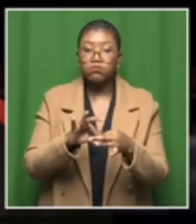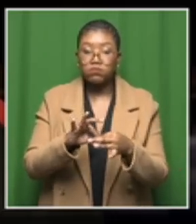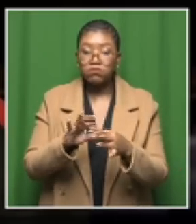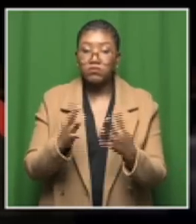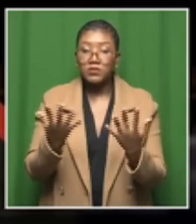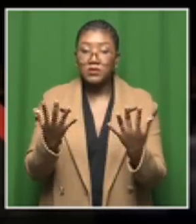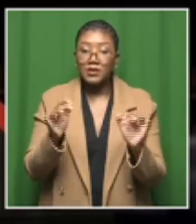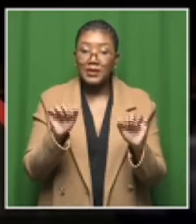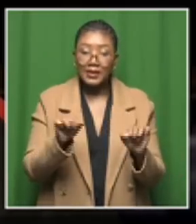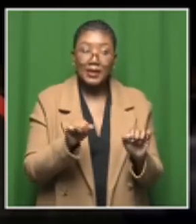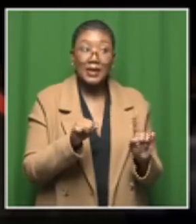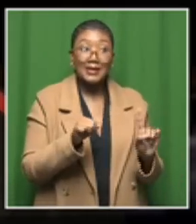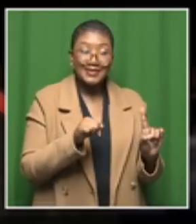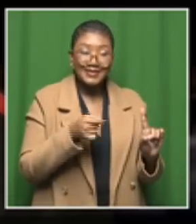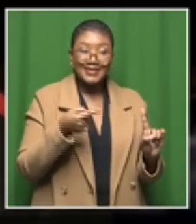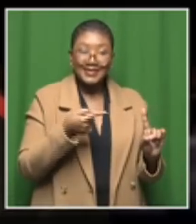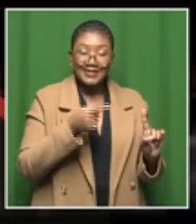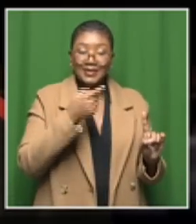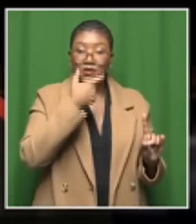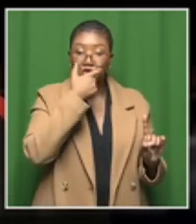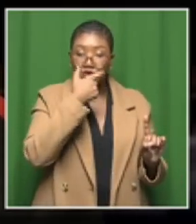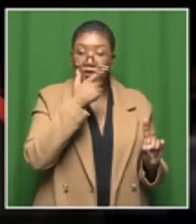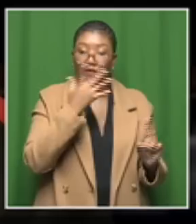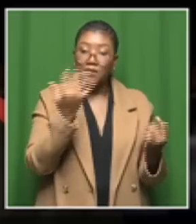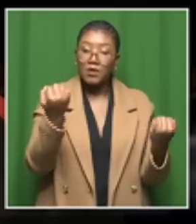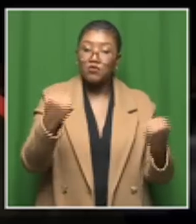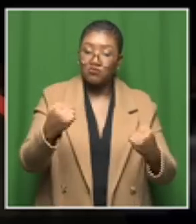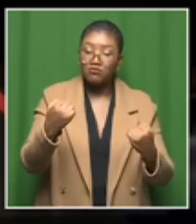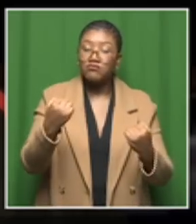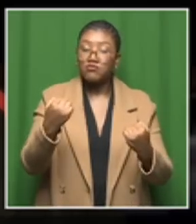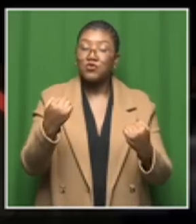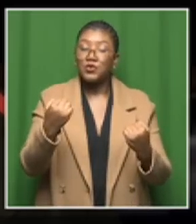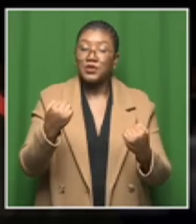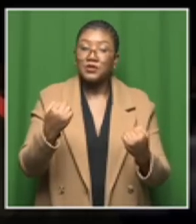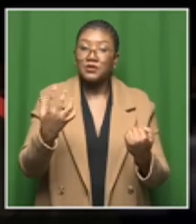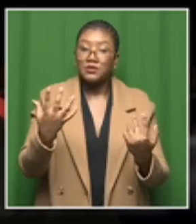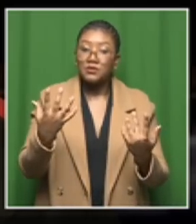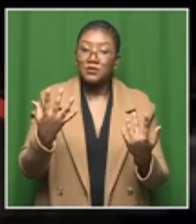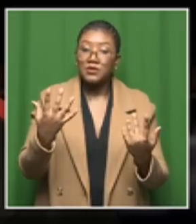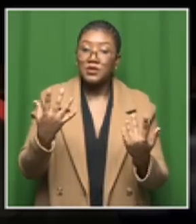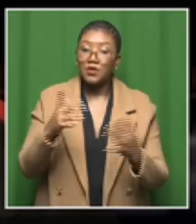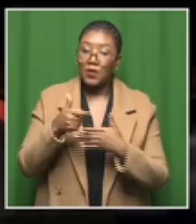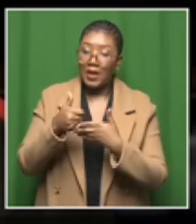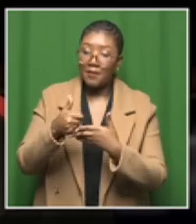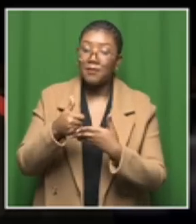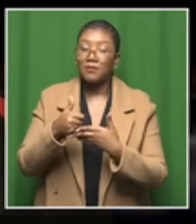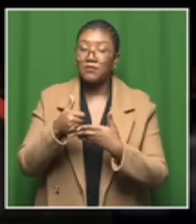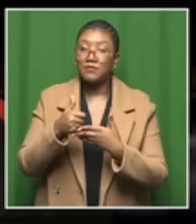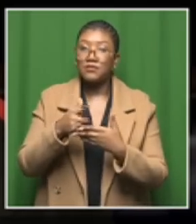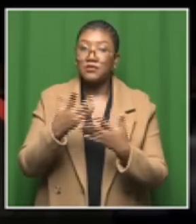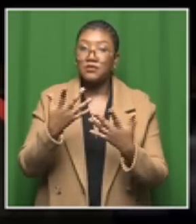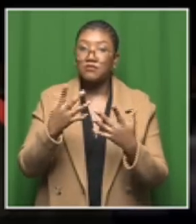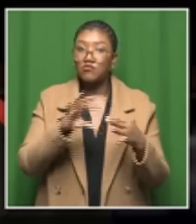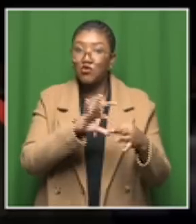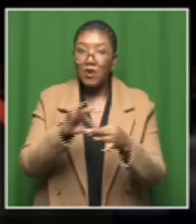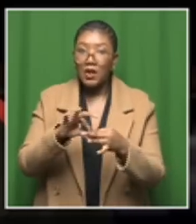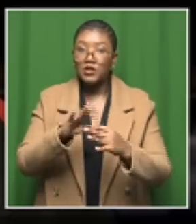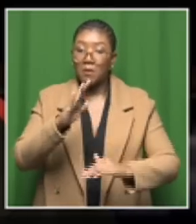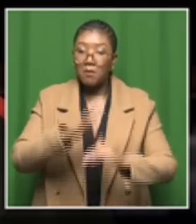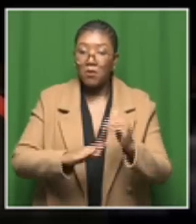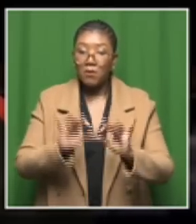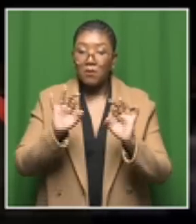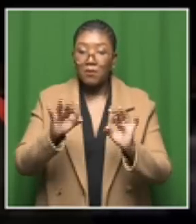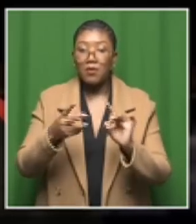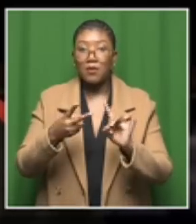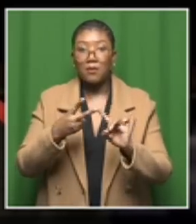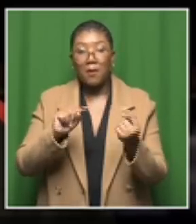agree with the US President on a process to reset our relations, task officials in both governments to work on the geopolitical